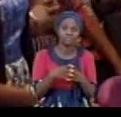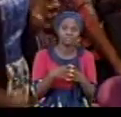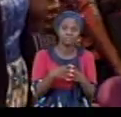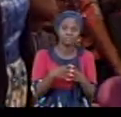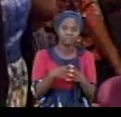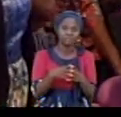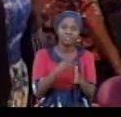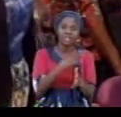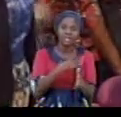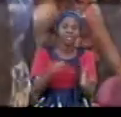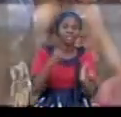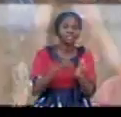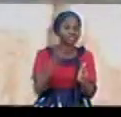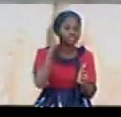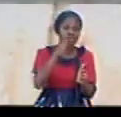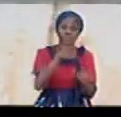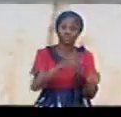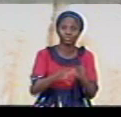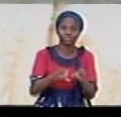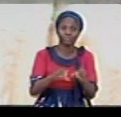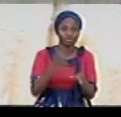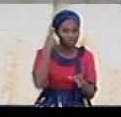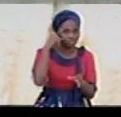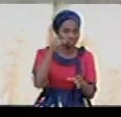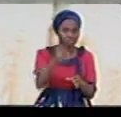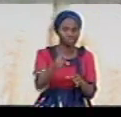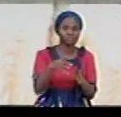and it shall be done unto you.